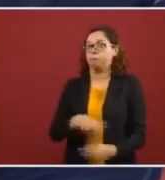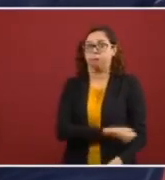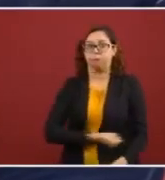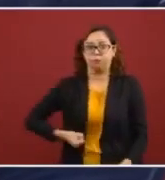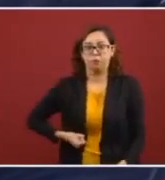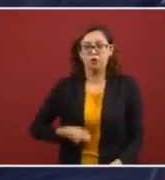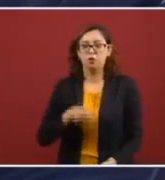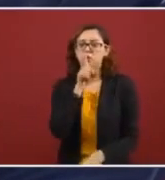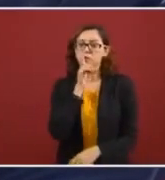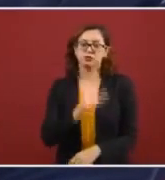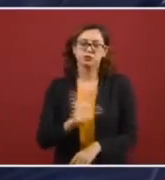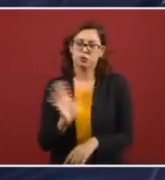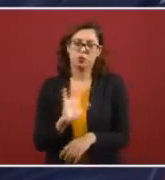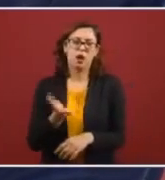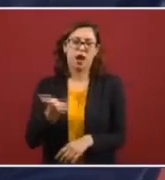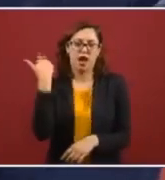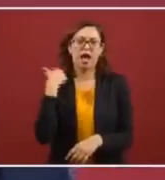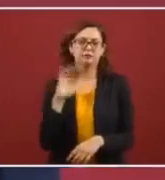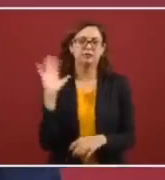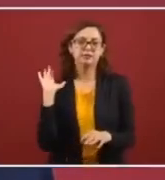information like it used to be.